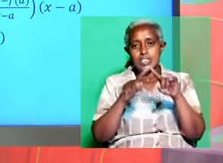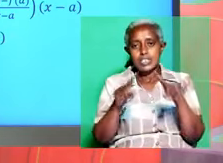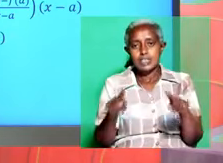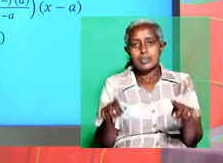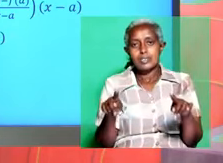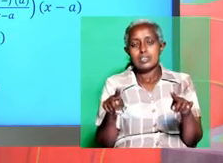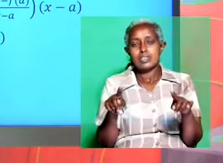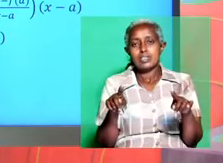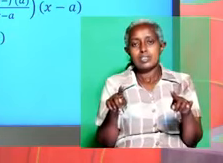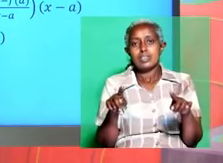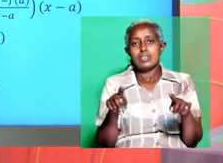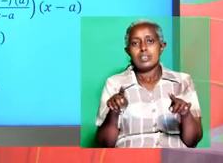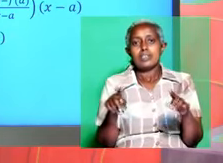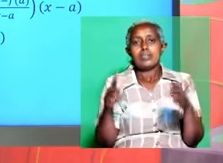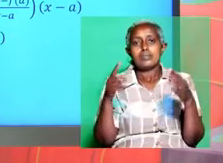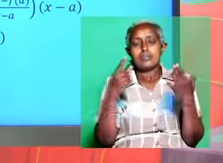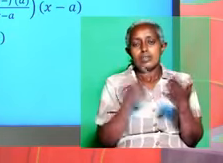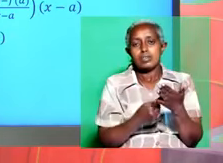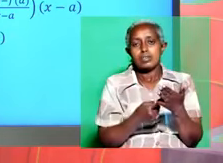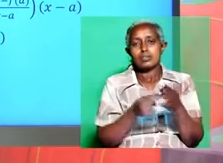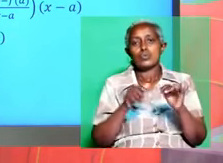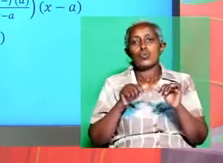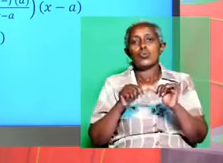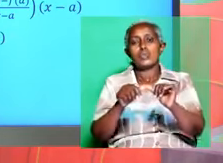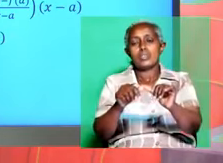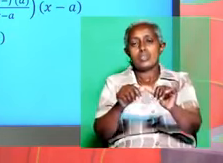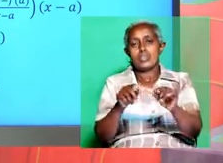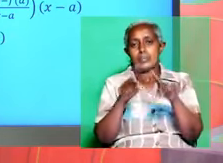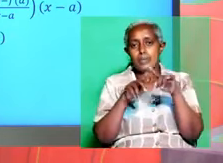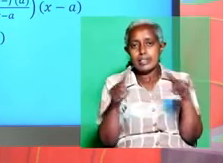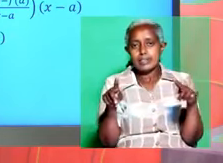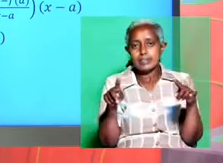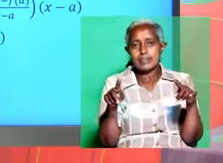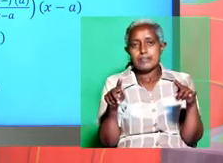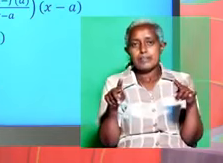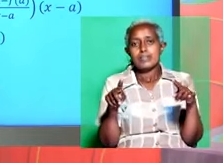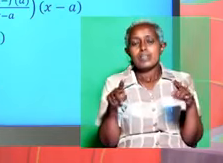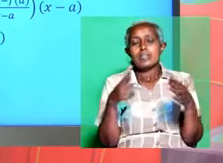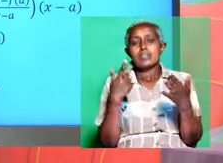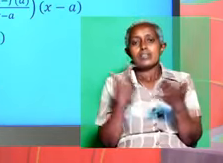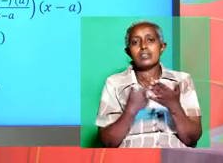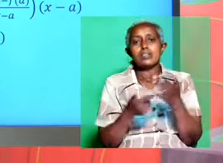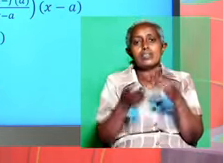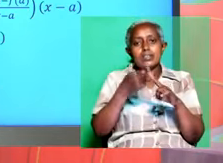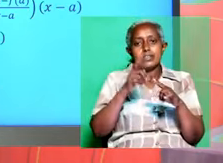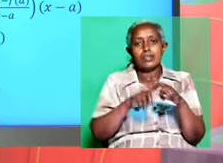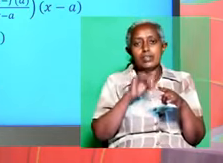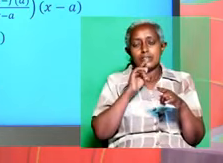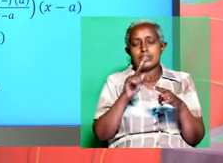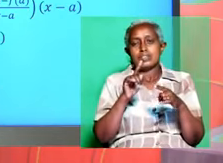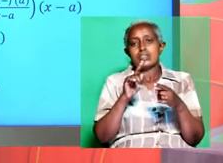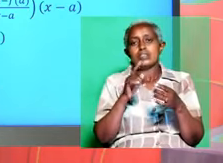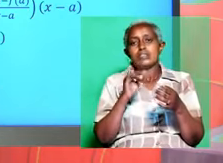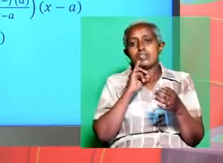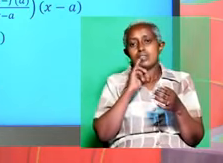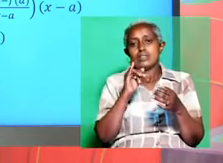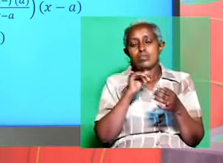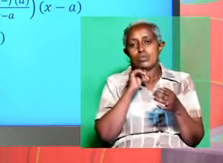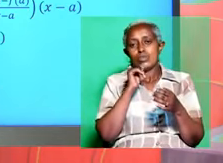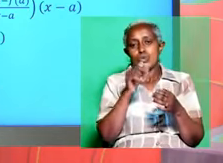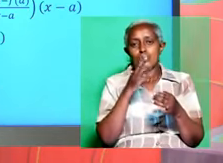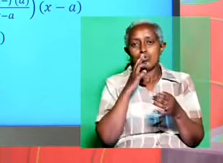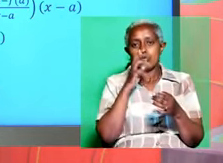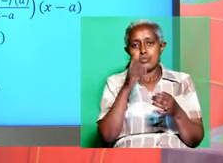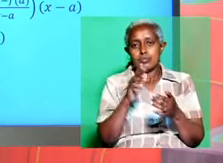Differentiability implies continuity. But the reverse, the converse is not